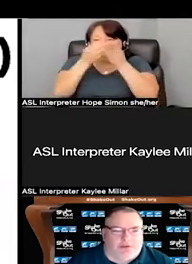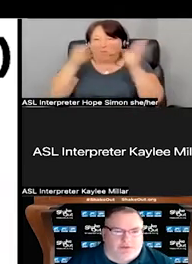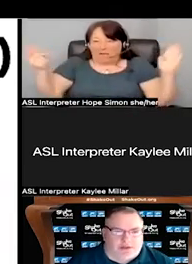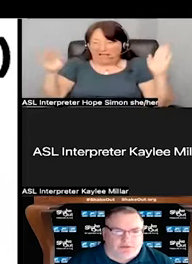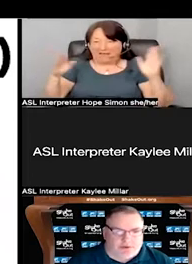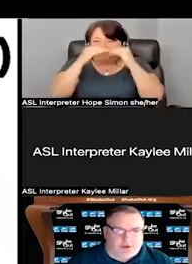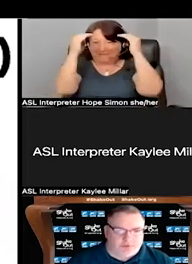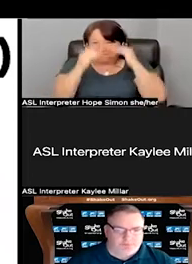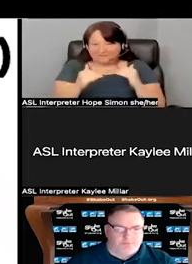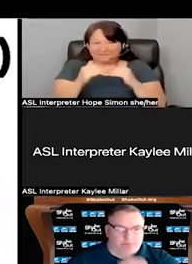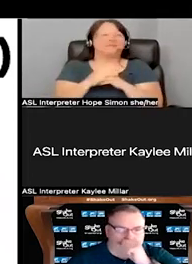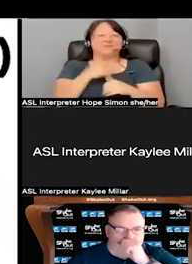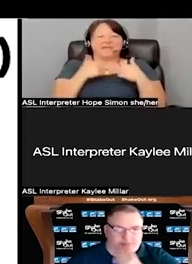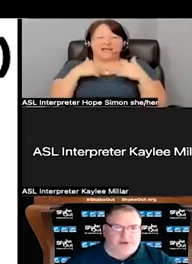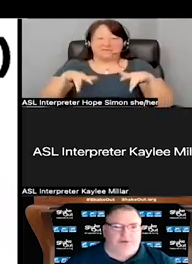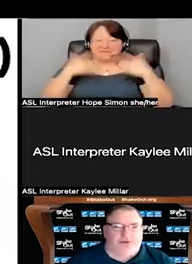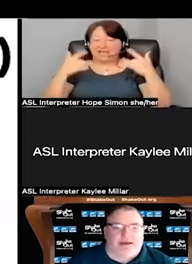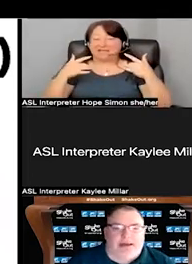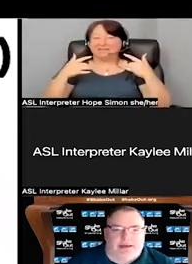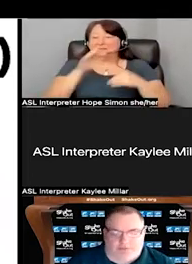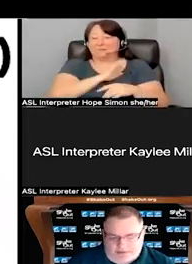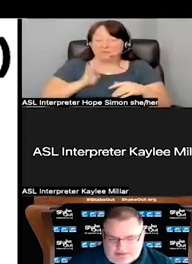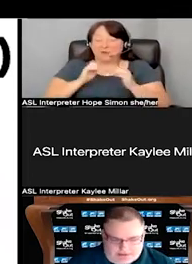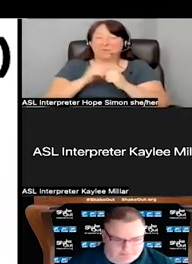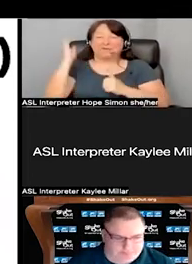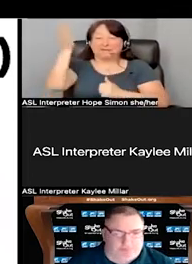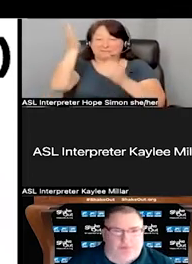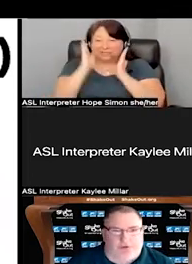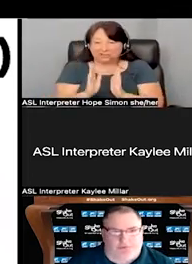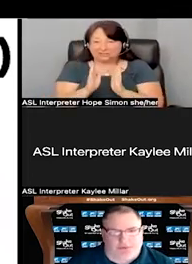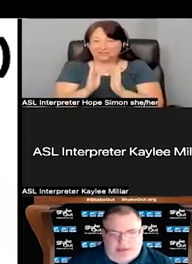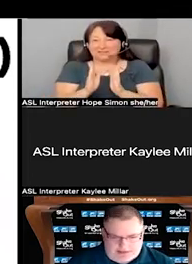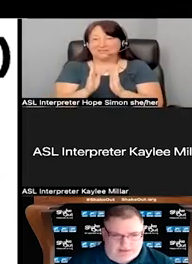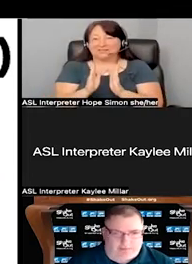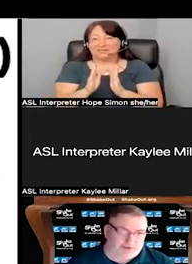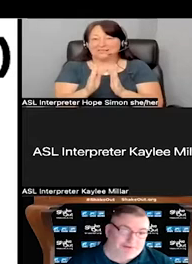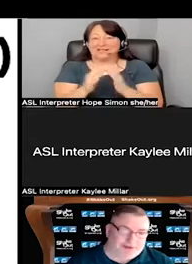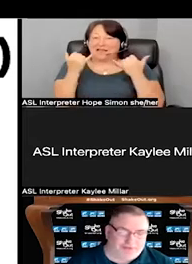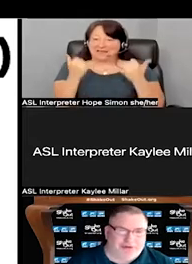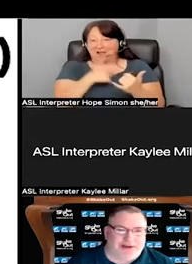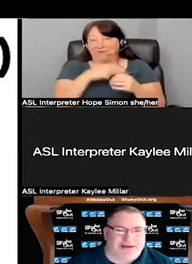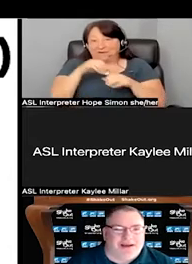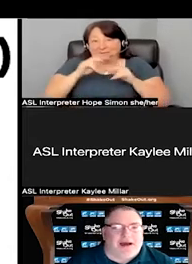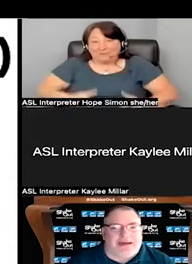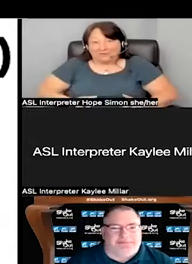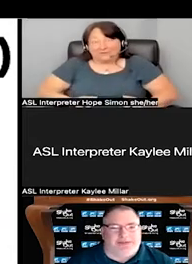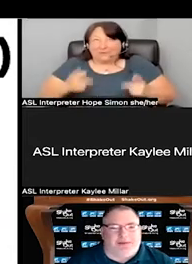a events bureau with speakers, and now that we're having in-person events, when we